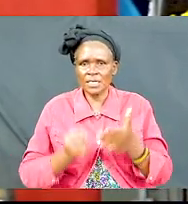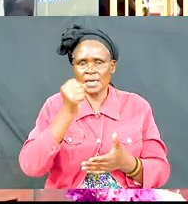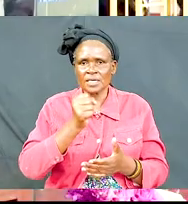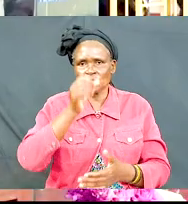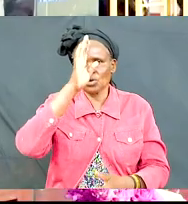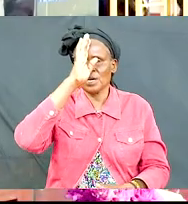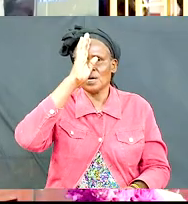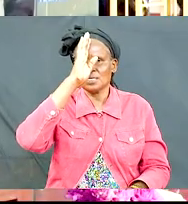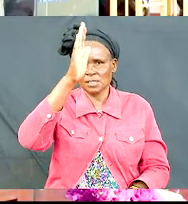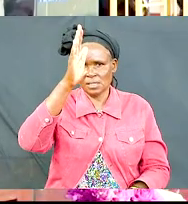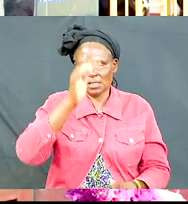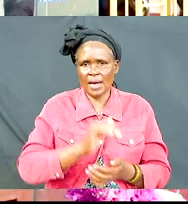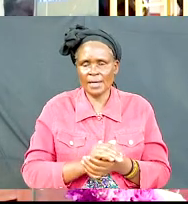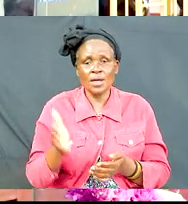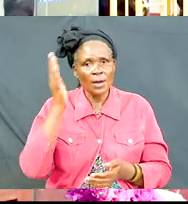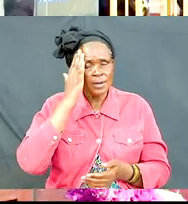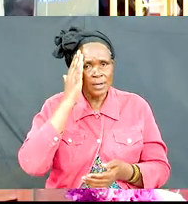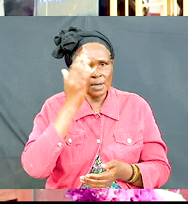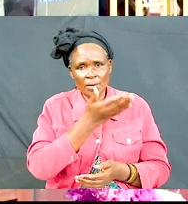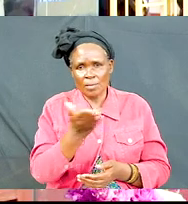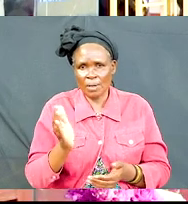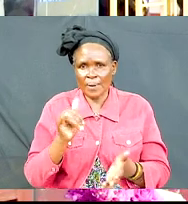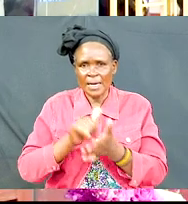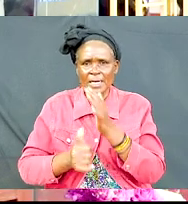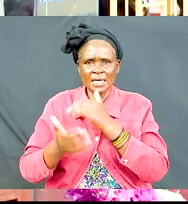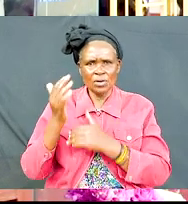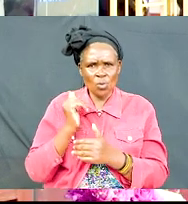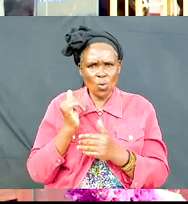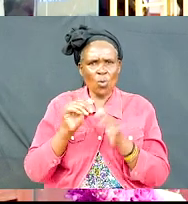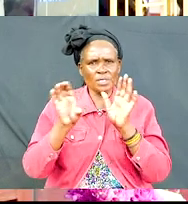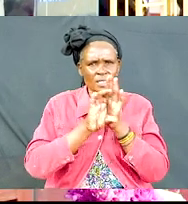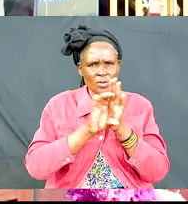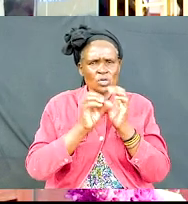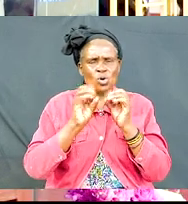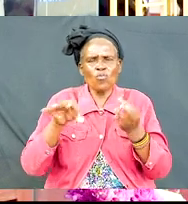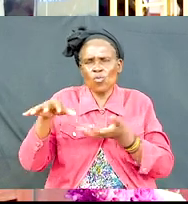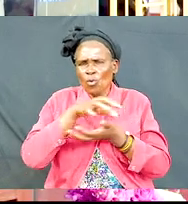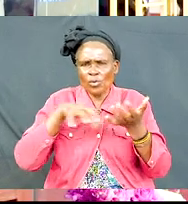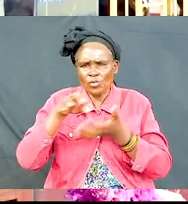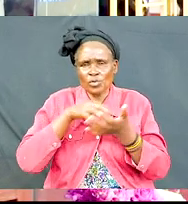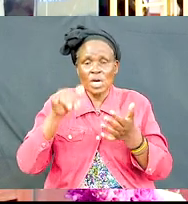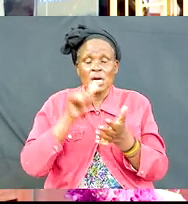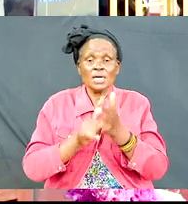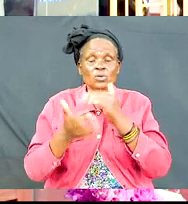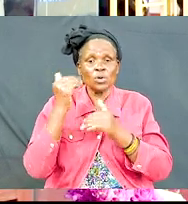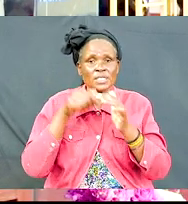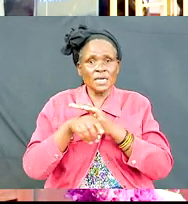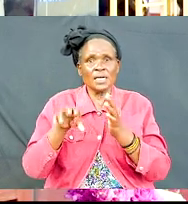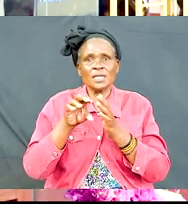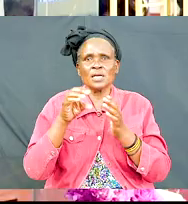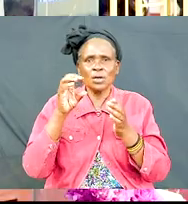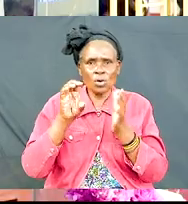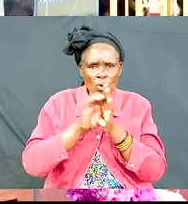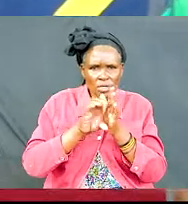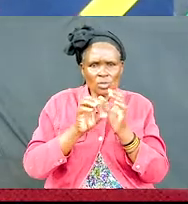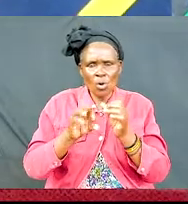Sunday. Remember, it was in the context of confusion. It was in the context of